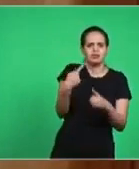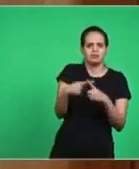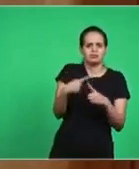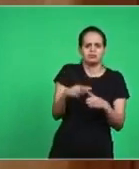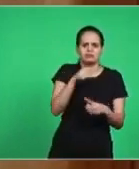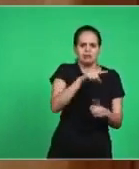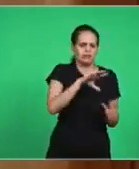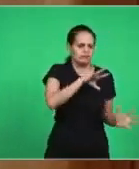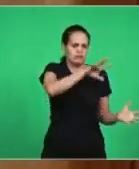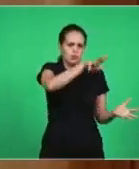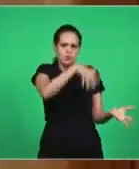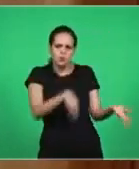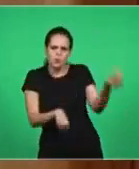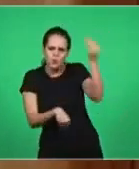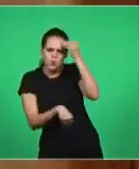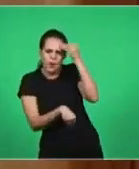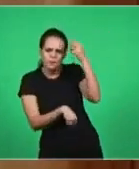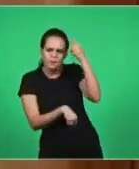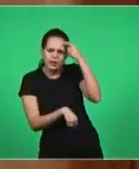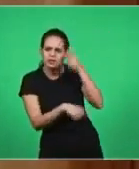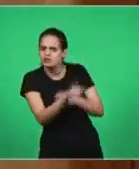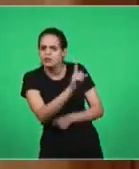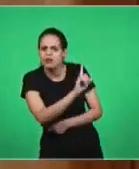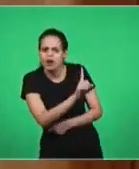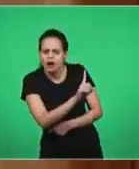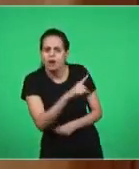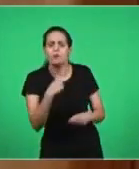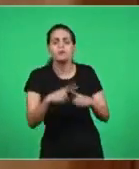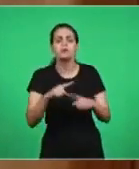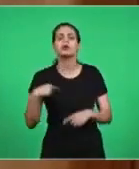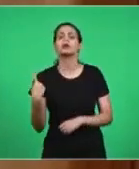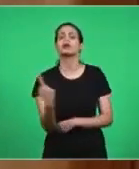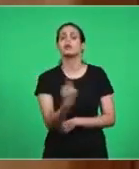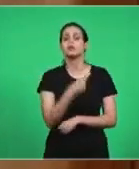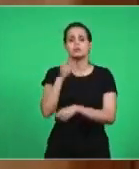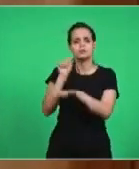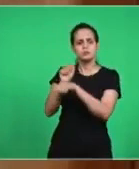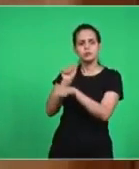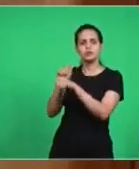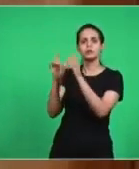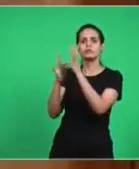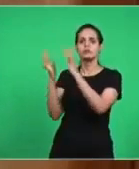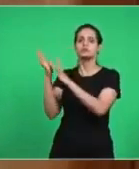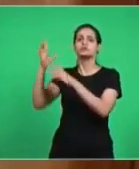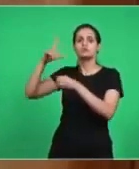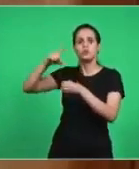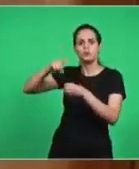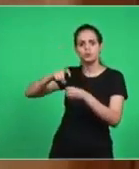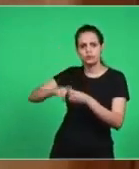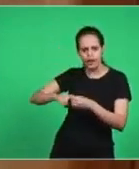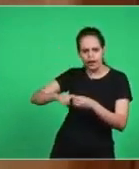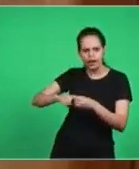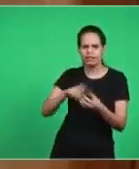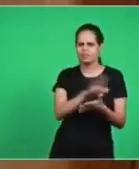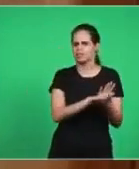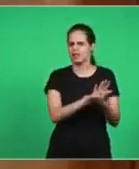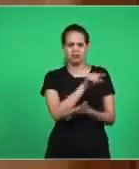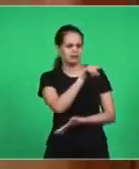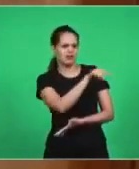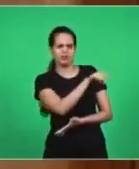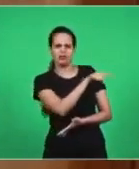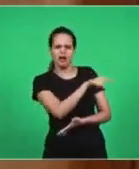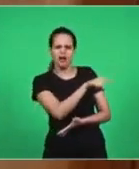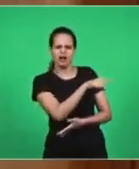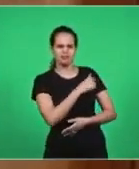there are some teachings that don't enter into our minds because we are waiting for the return of the Lord Jesus. We are waiting for His return. And